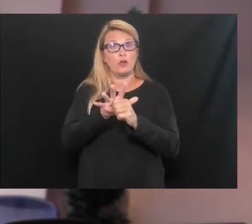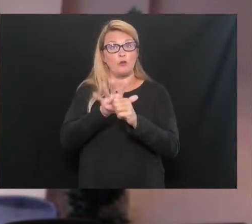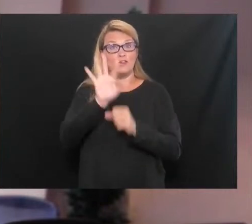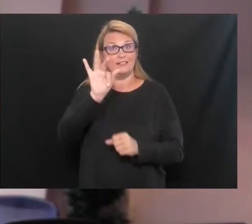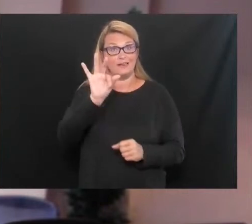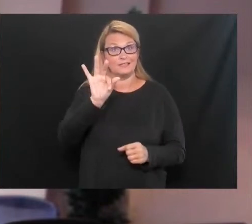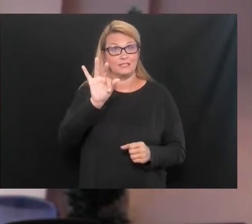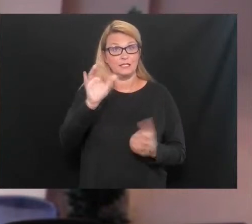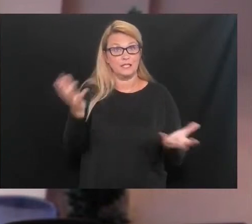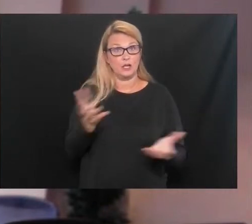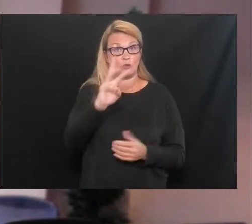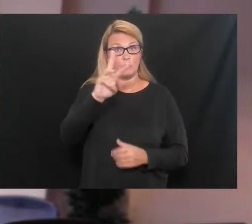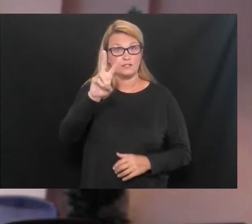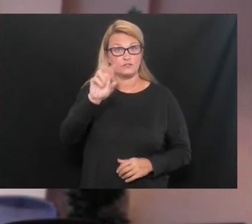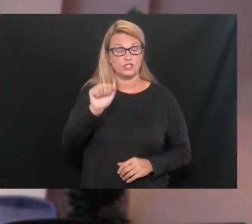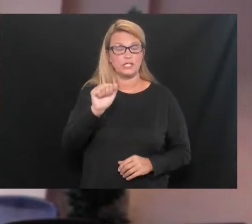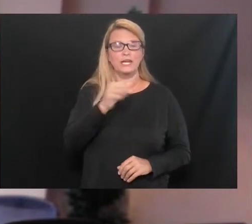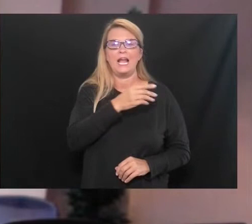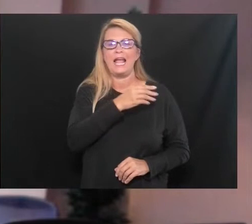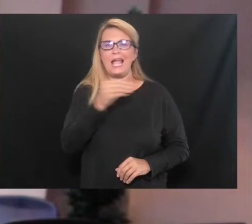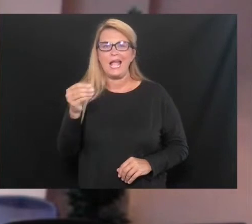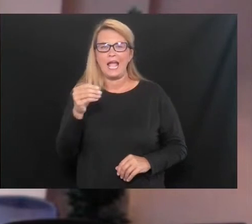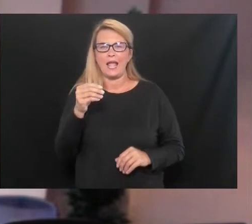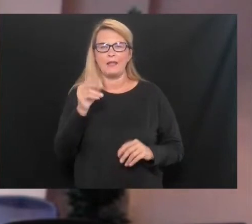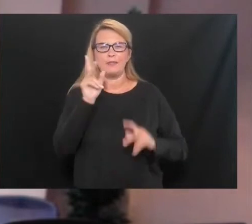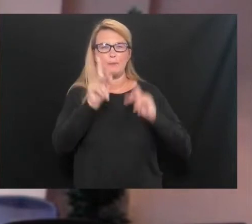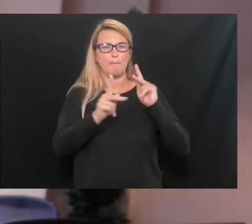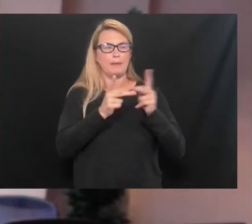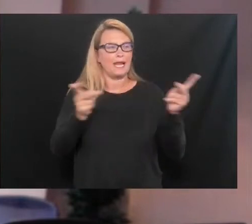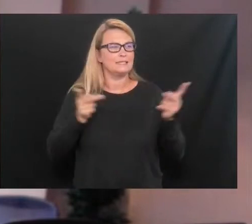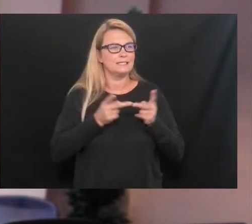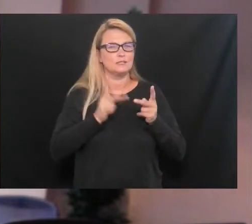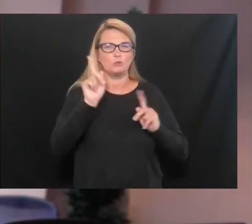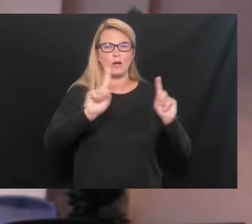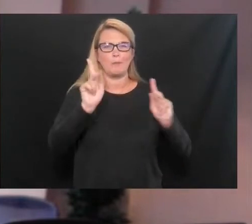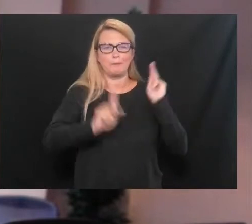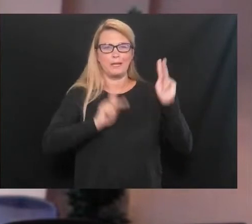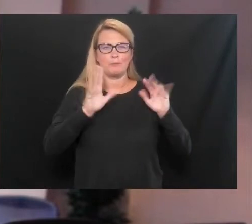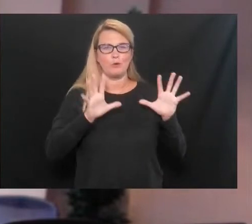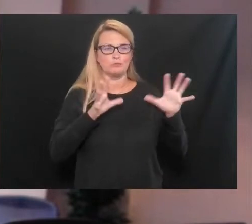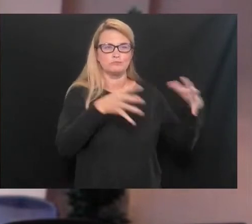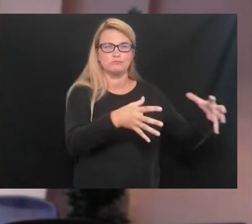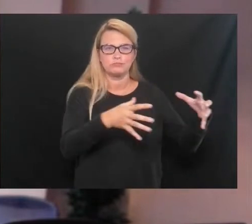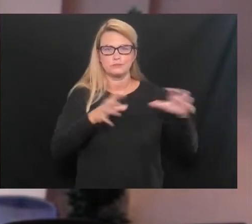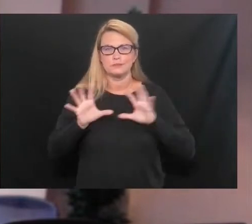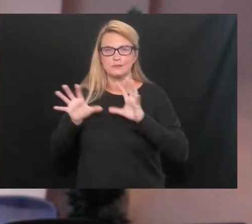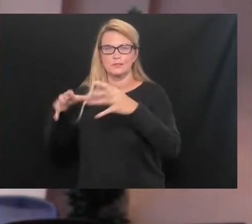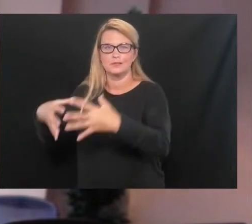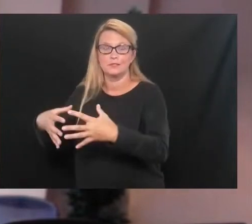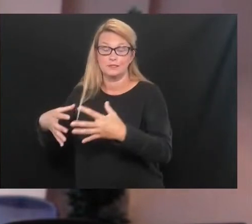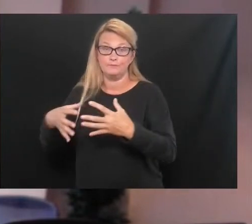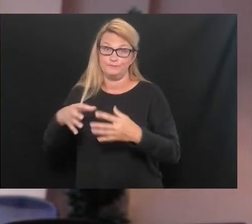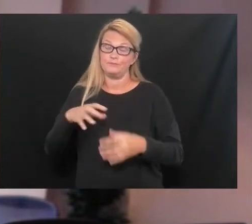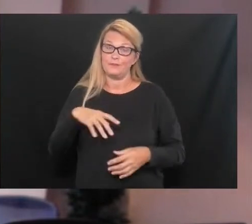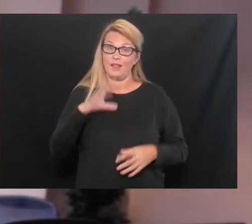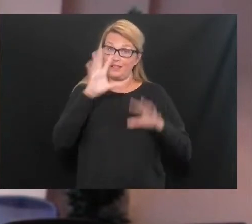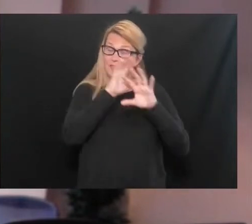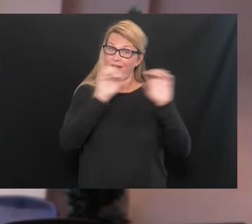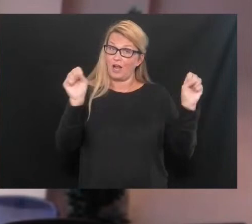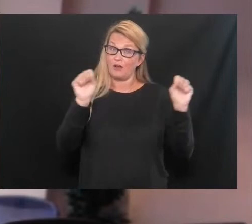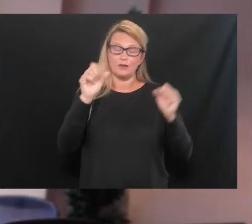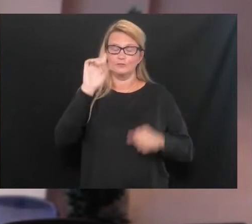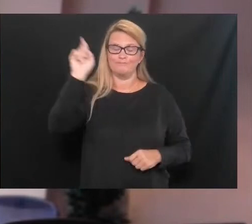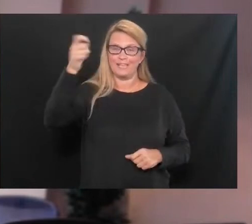We're certainly watching these congregate settings, as the governor has suggested, and Superintendent Birch